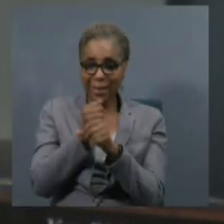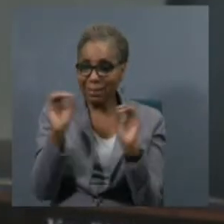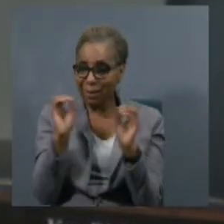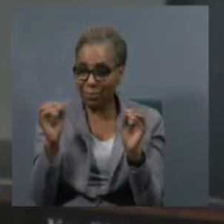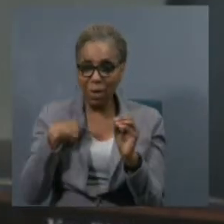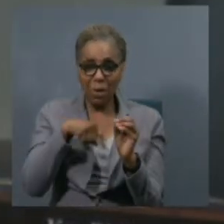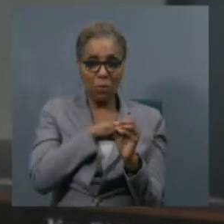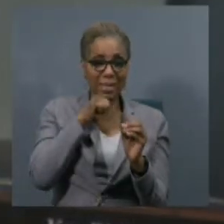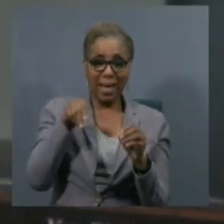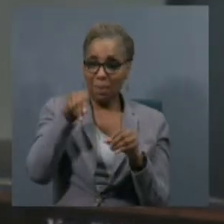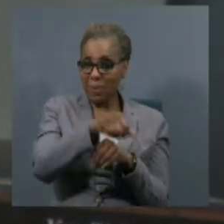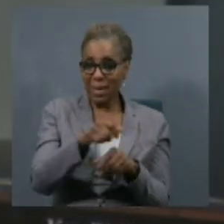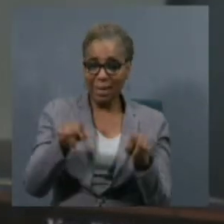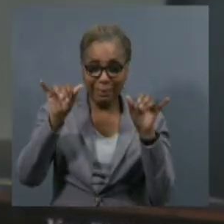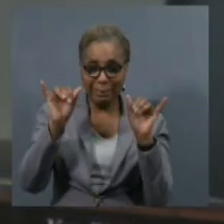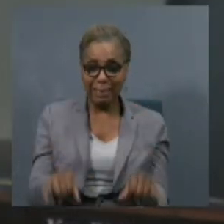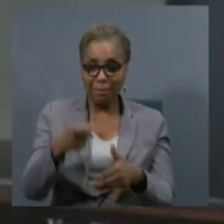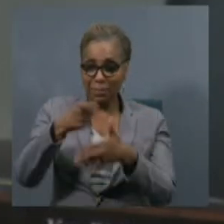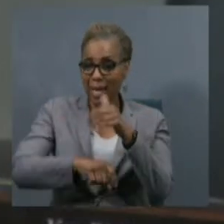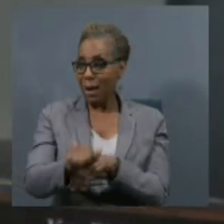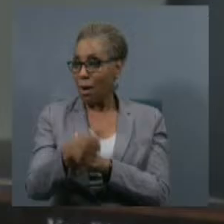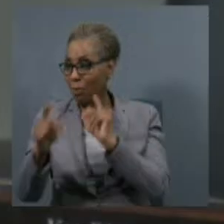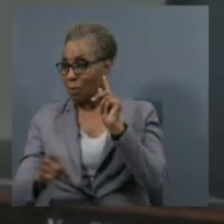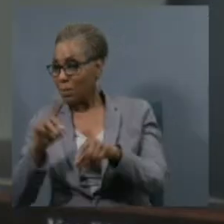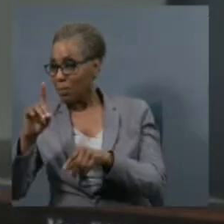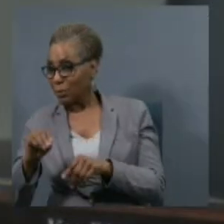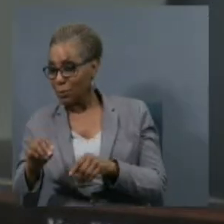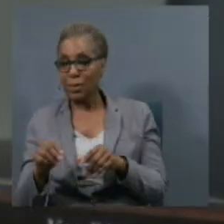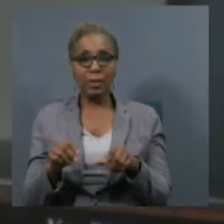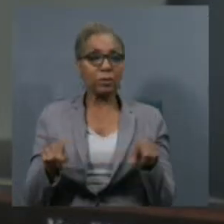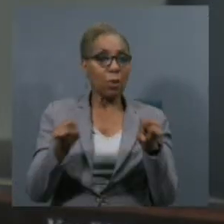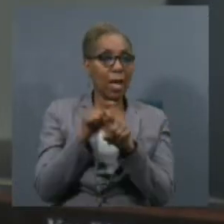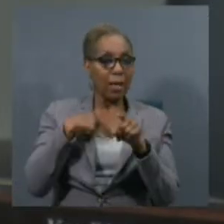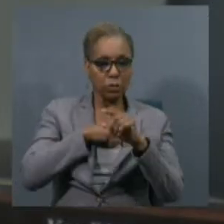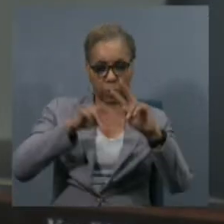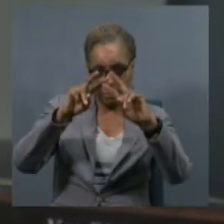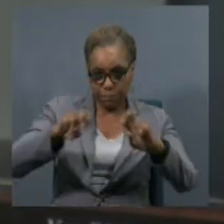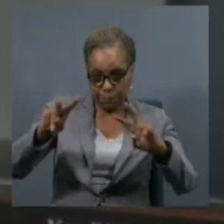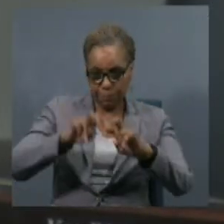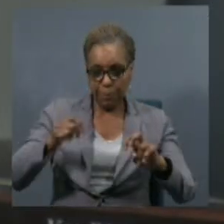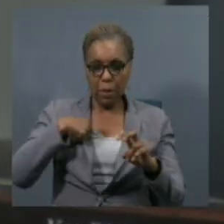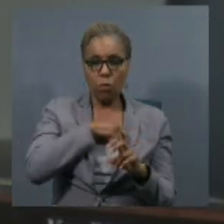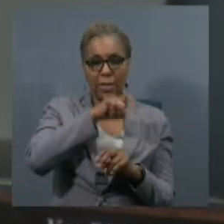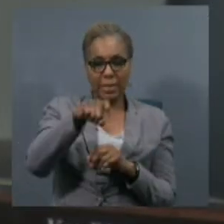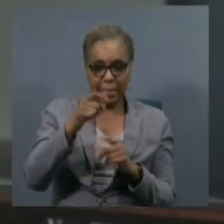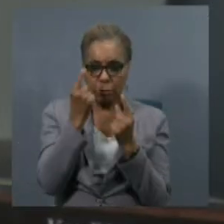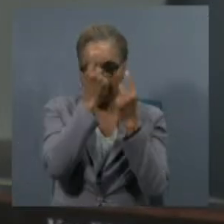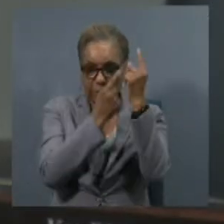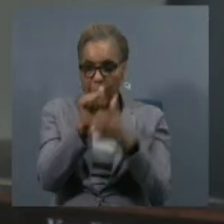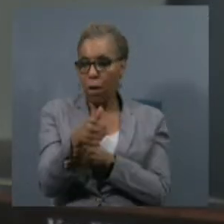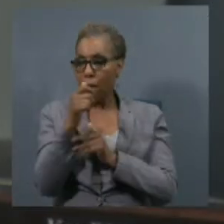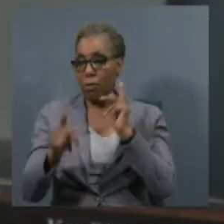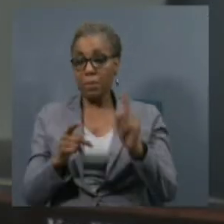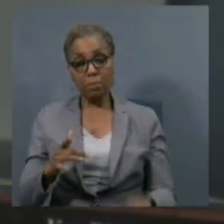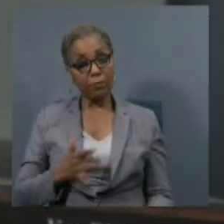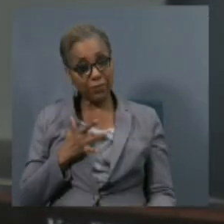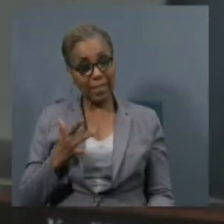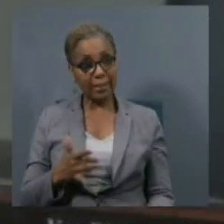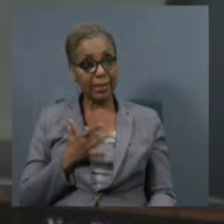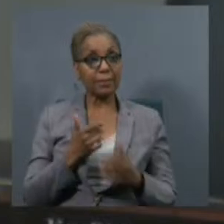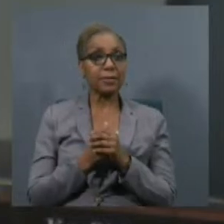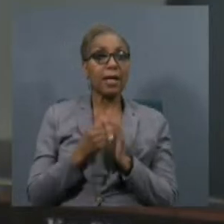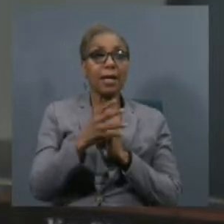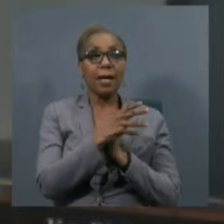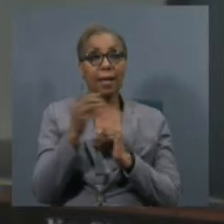pay the same taxes that other people do? I understand. So as we look at this stuff, we need to consider other people's feelings, Yes,